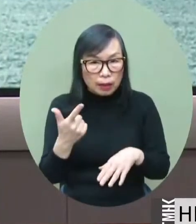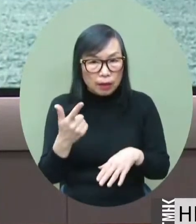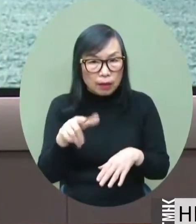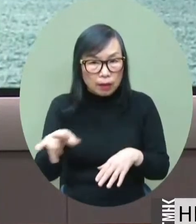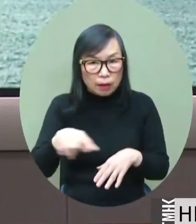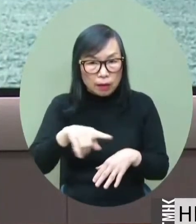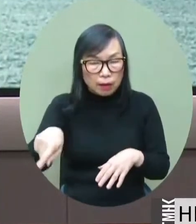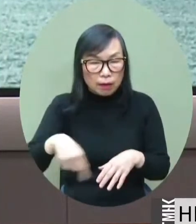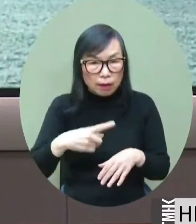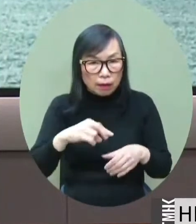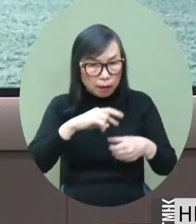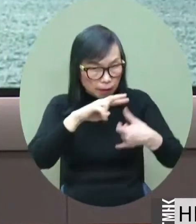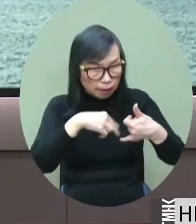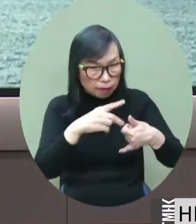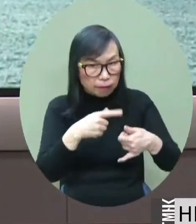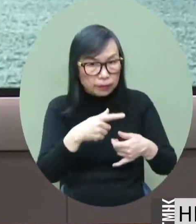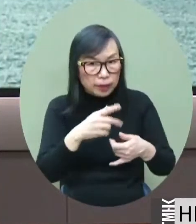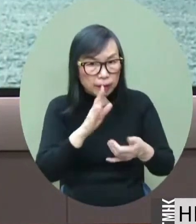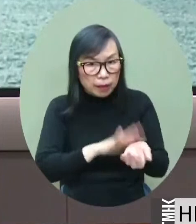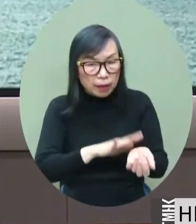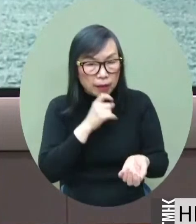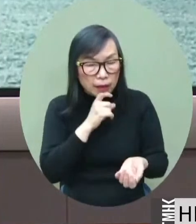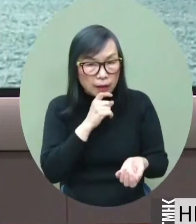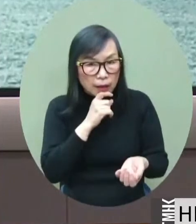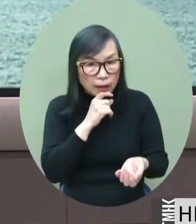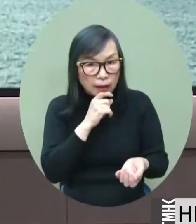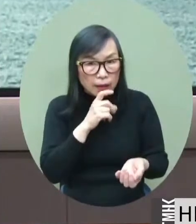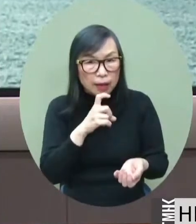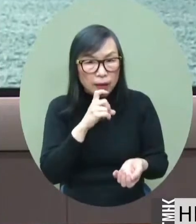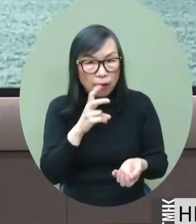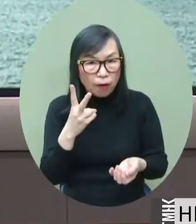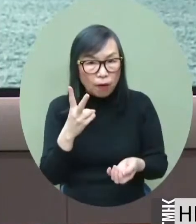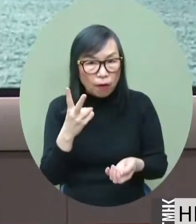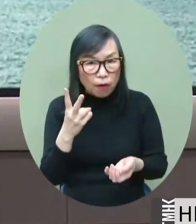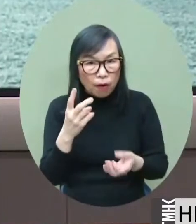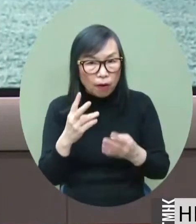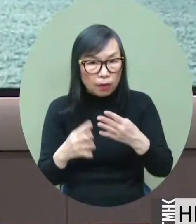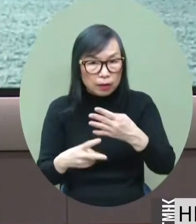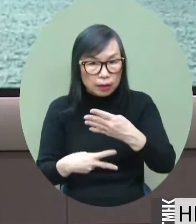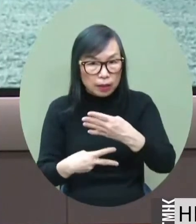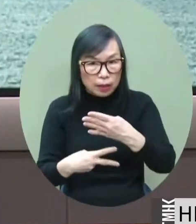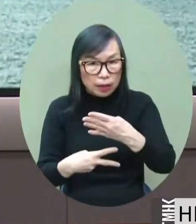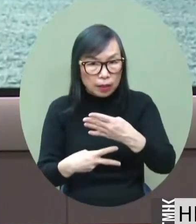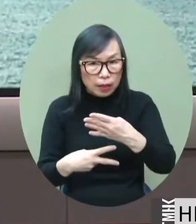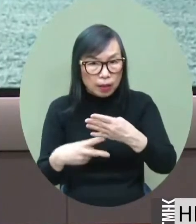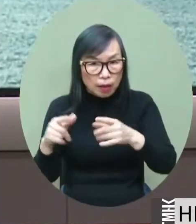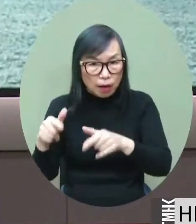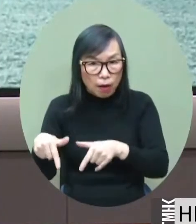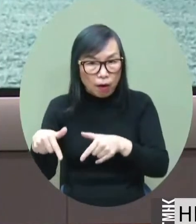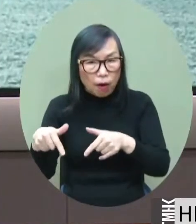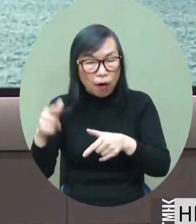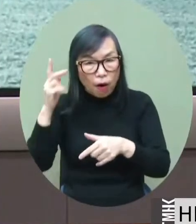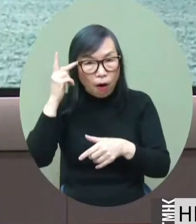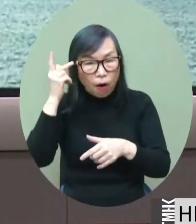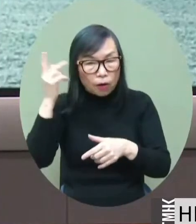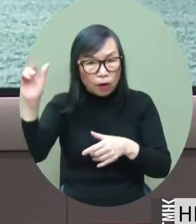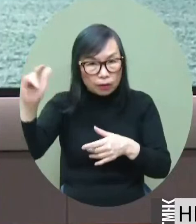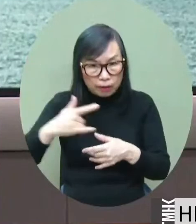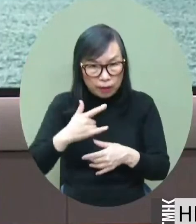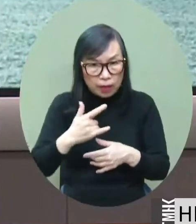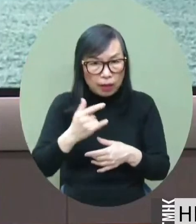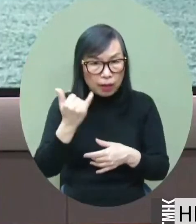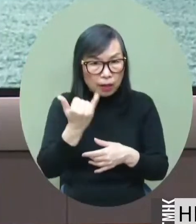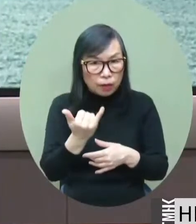SG. For the remaining 8 cases tested positive at the airport, 2 arrived on the 2nd of April from